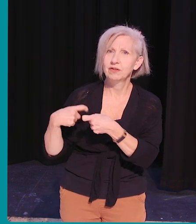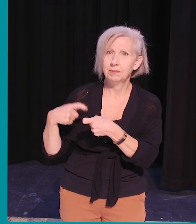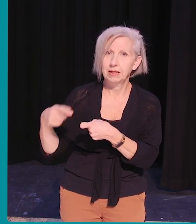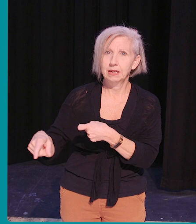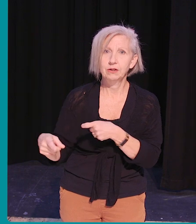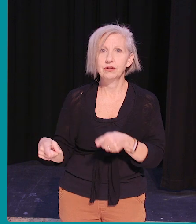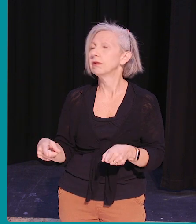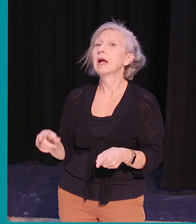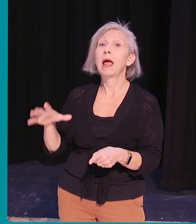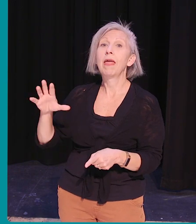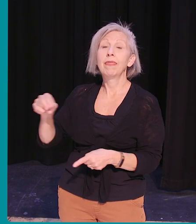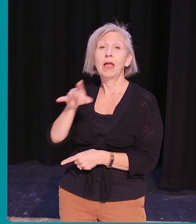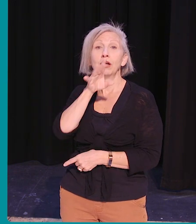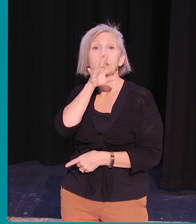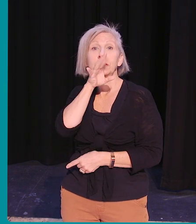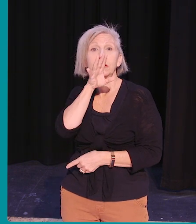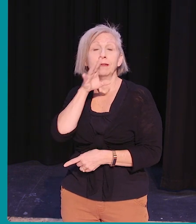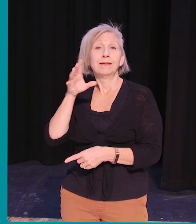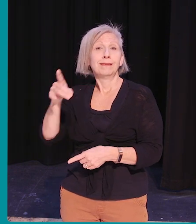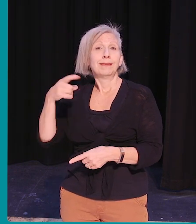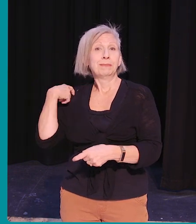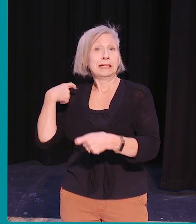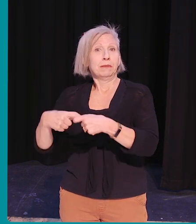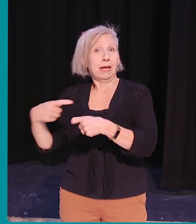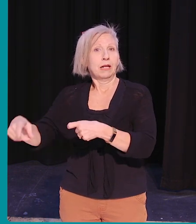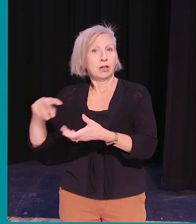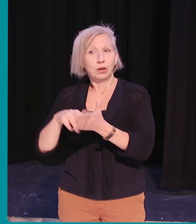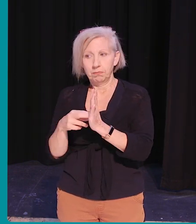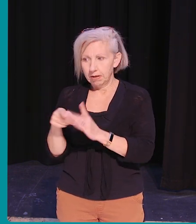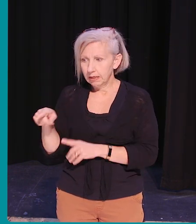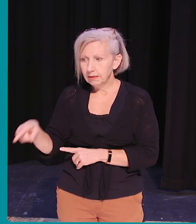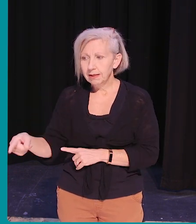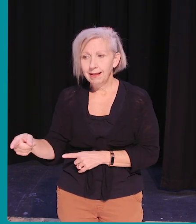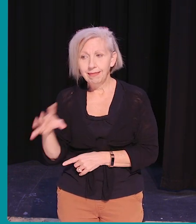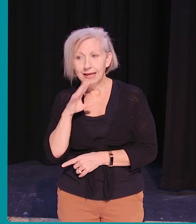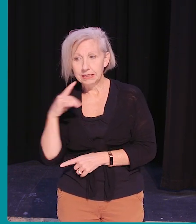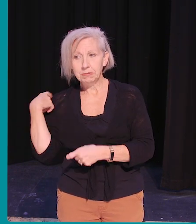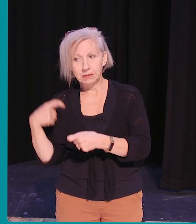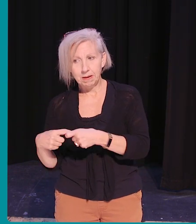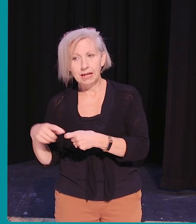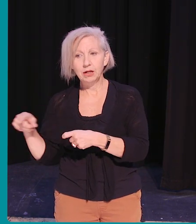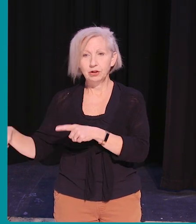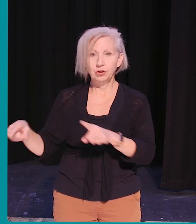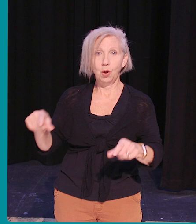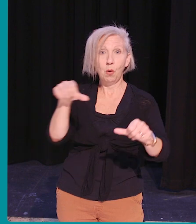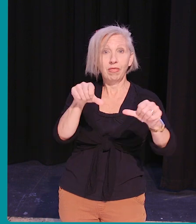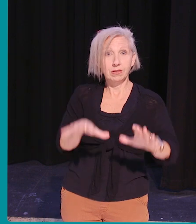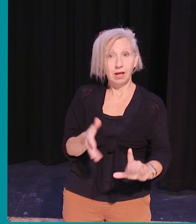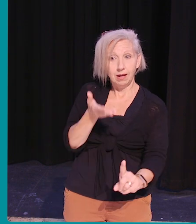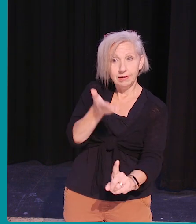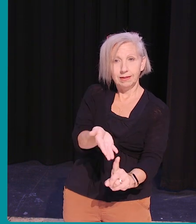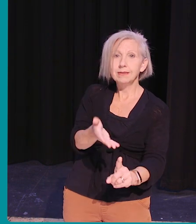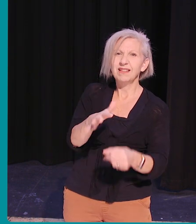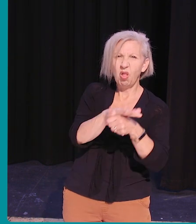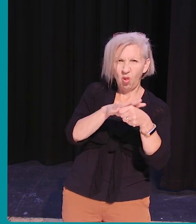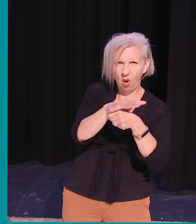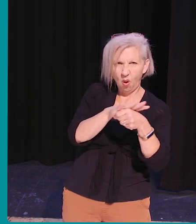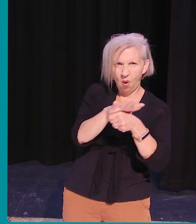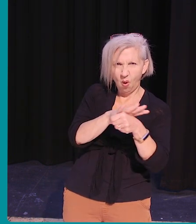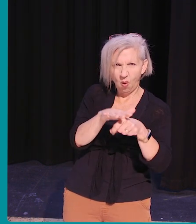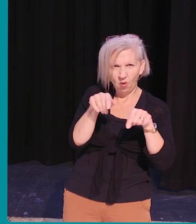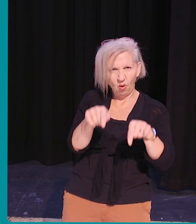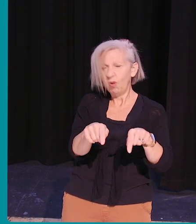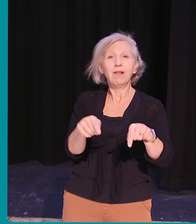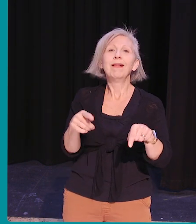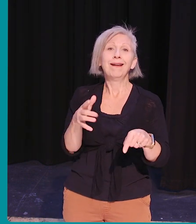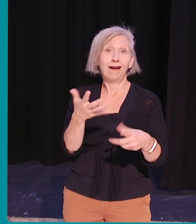is an asset as they communicate with the scientists down in Peru to troubleshoot the robot, right? Like all of a sudden, they're the experts, and they can talk with the scientists. It's boss.